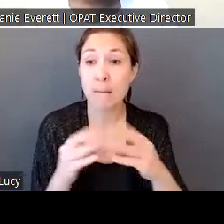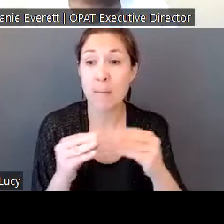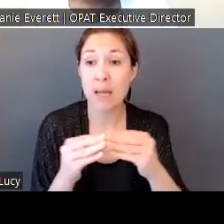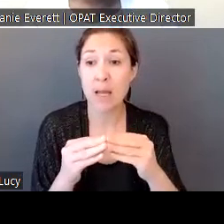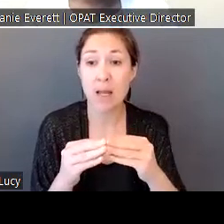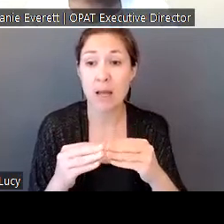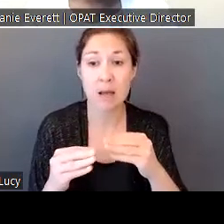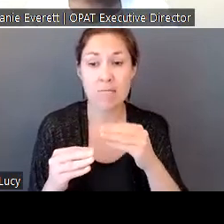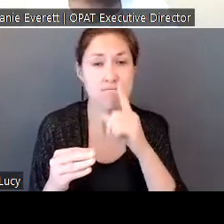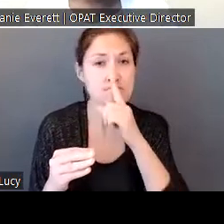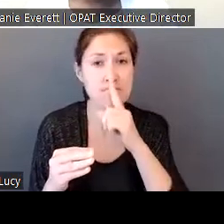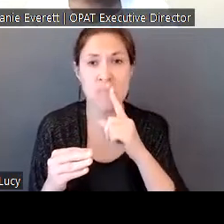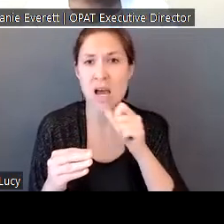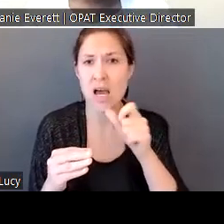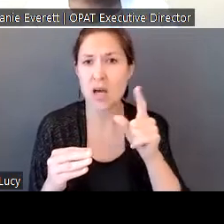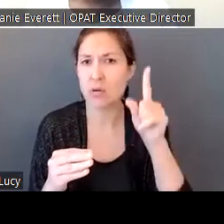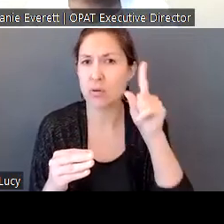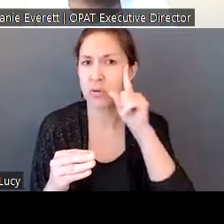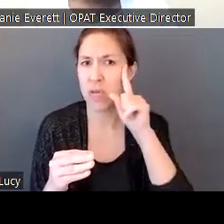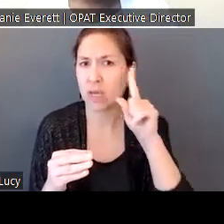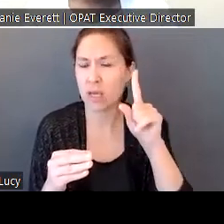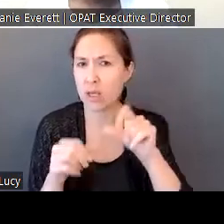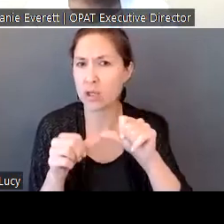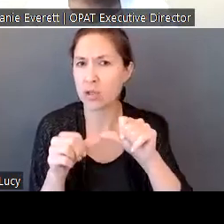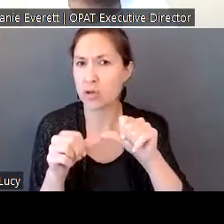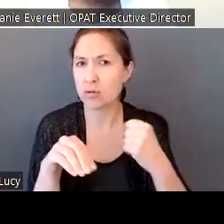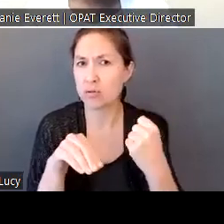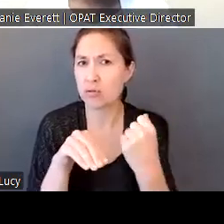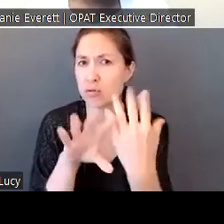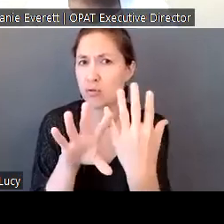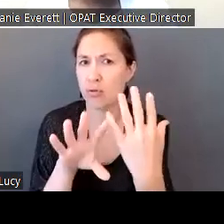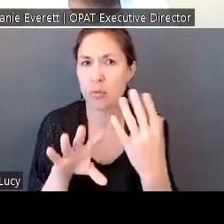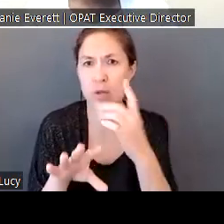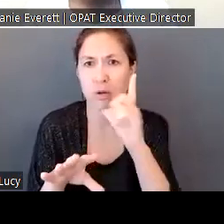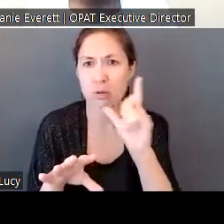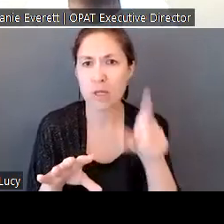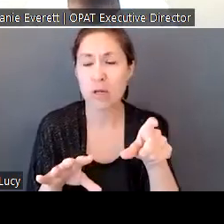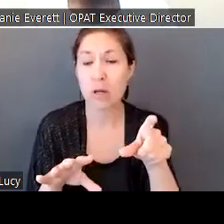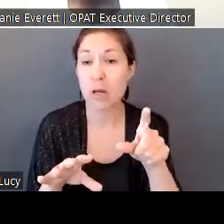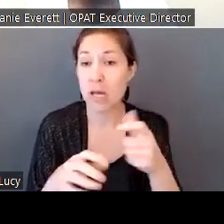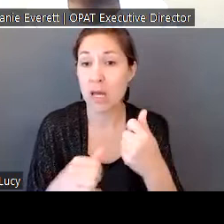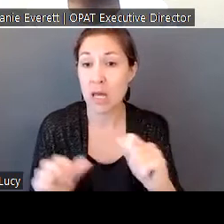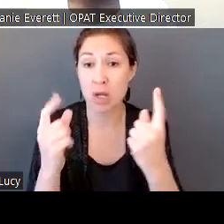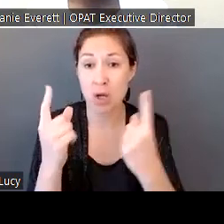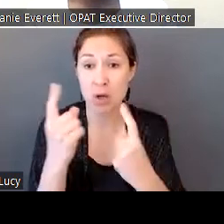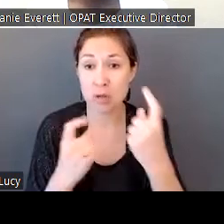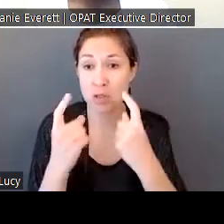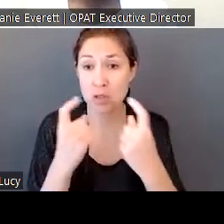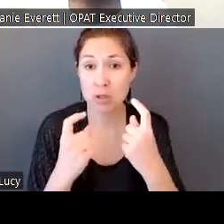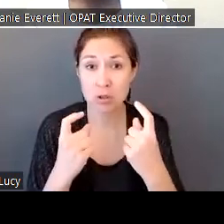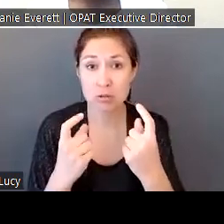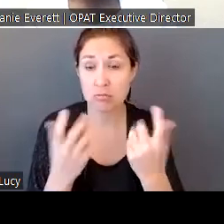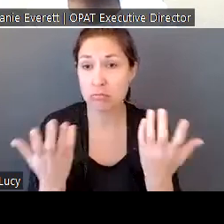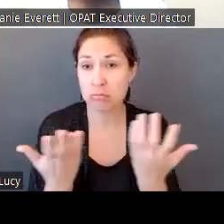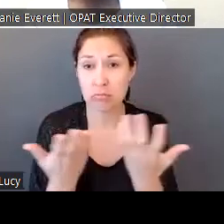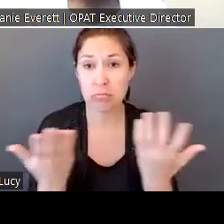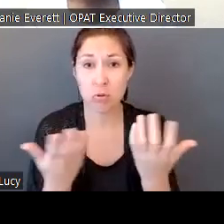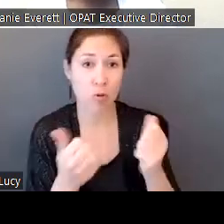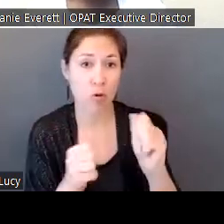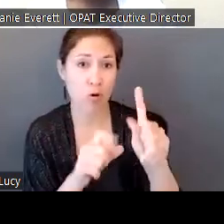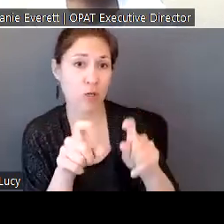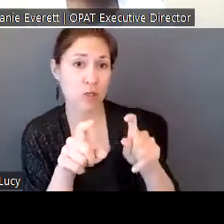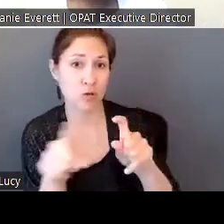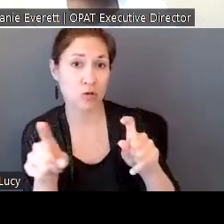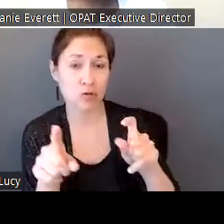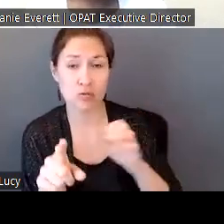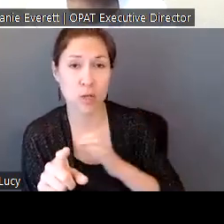extend this. Does anyone have any questions about it being commissioners? Anyone have any questions about